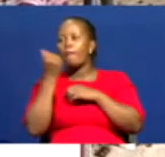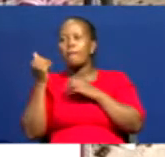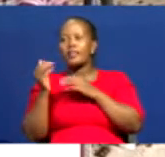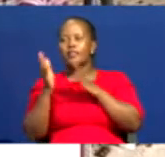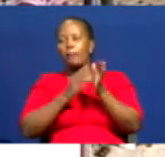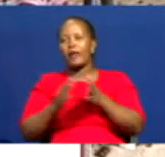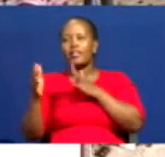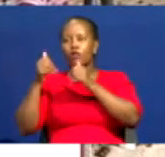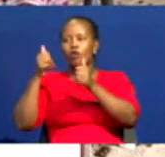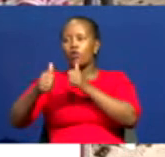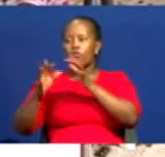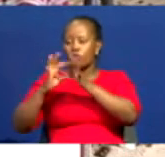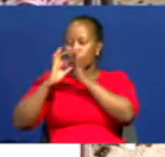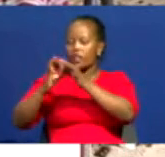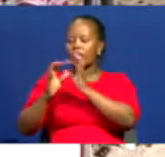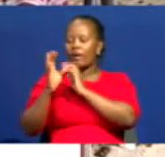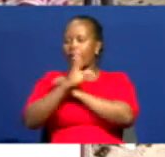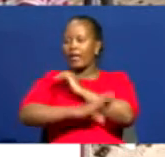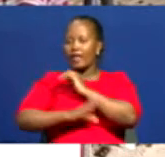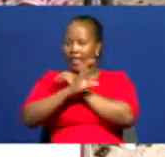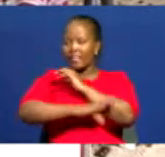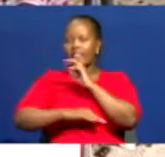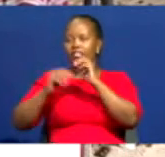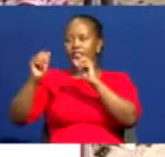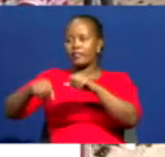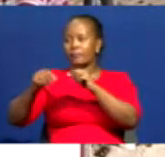link our countries, so that we do